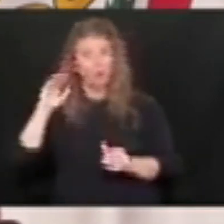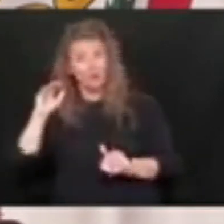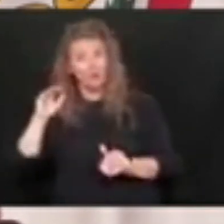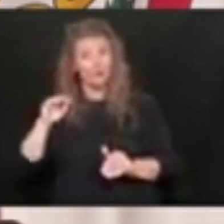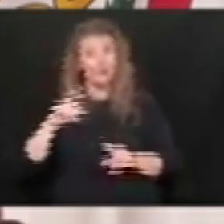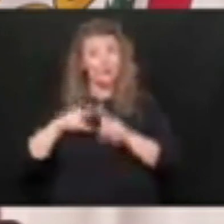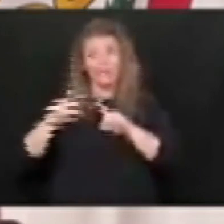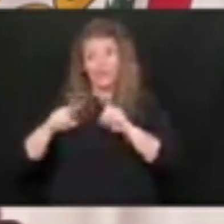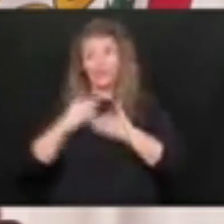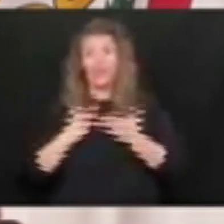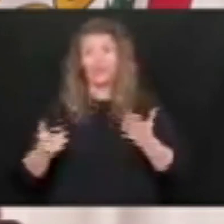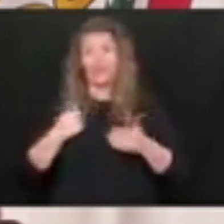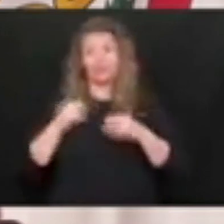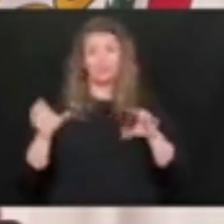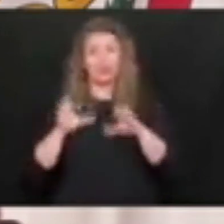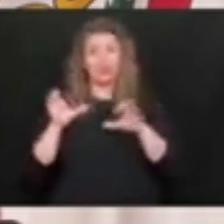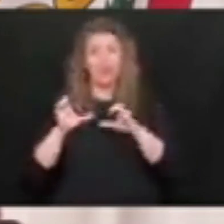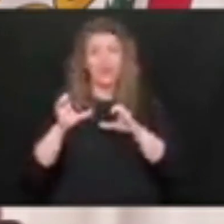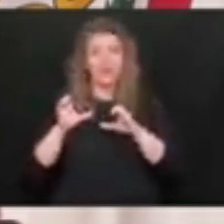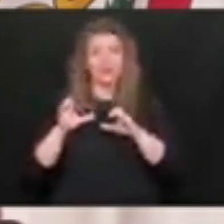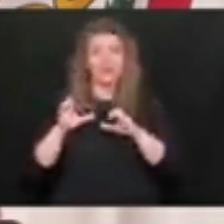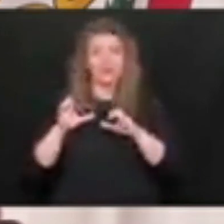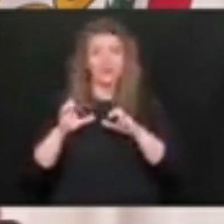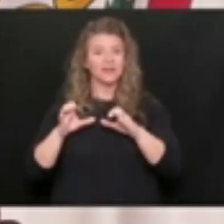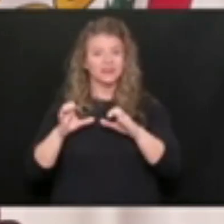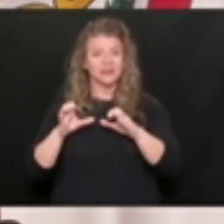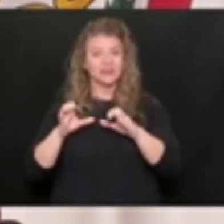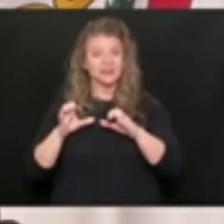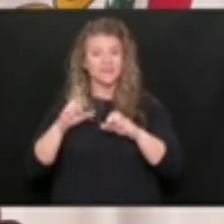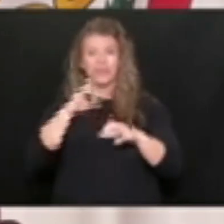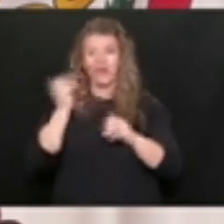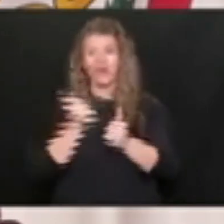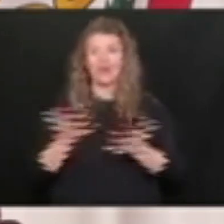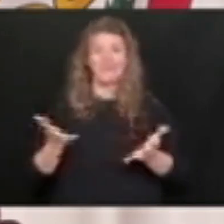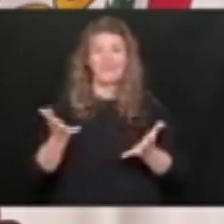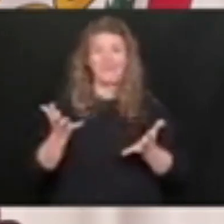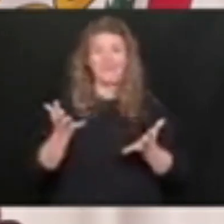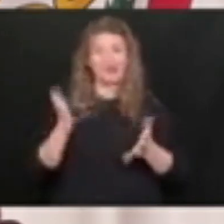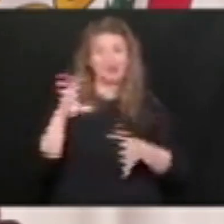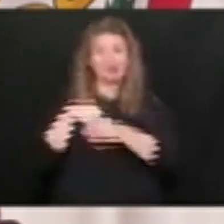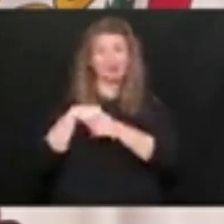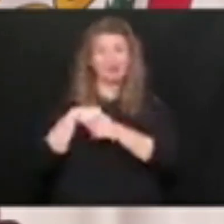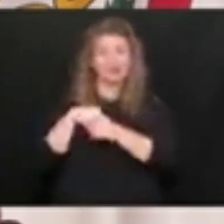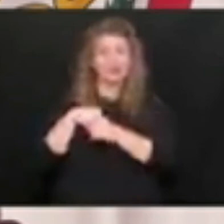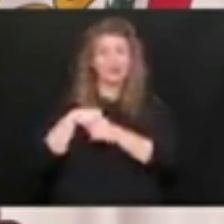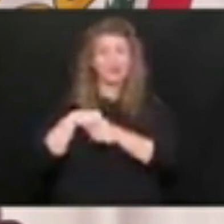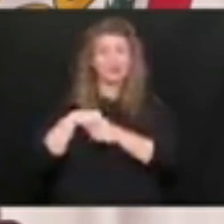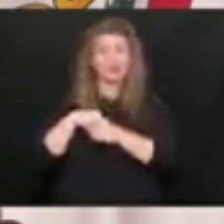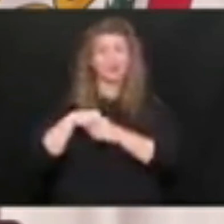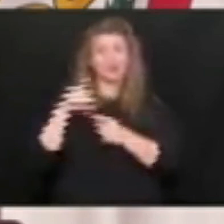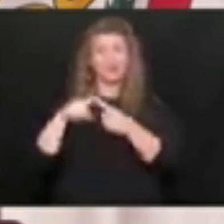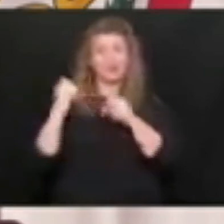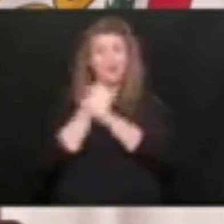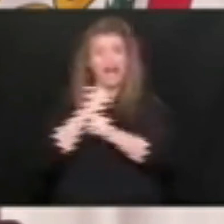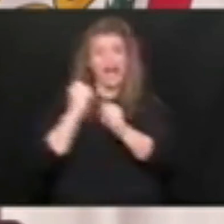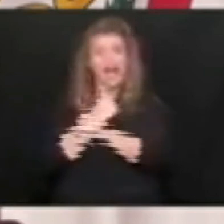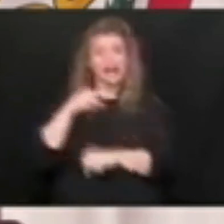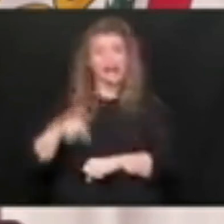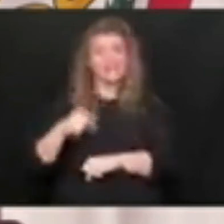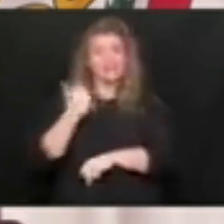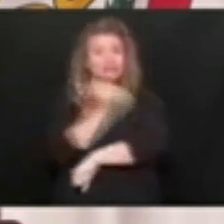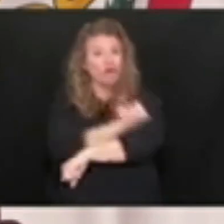things that we're doing from the standpoint of anything and everything we can to combat this terrible